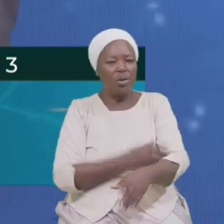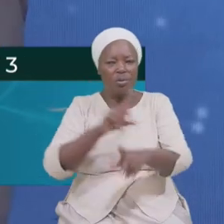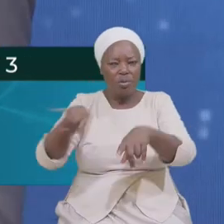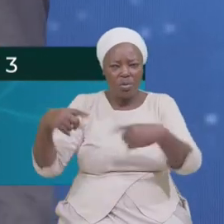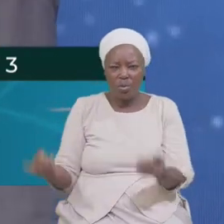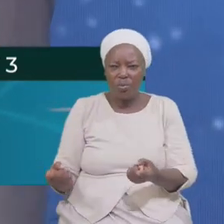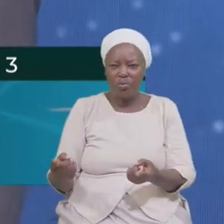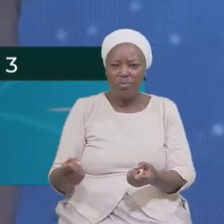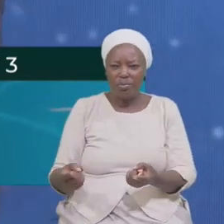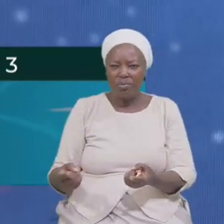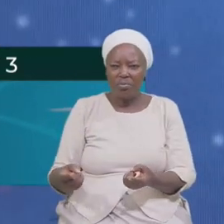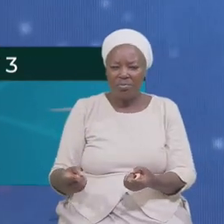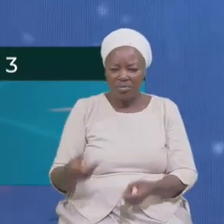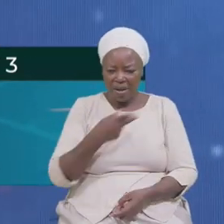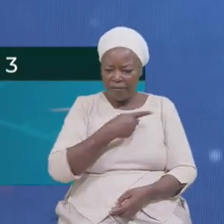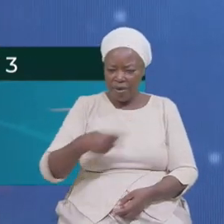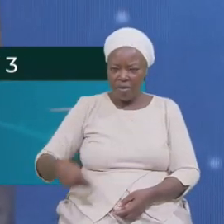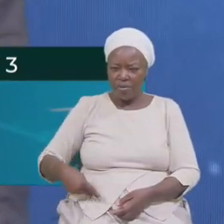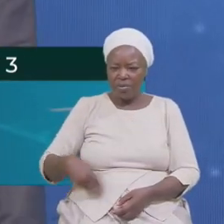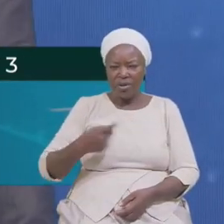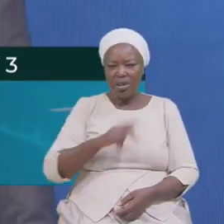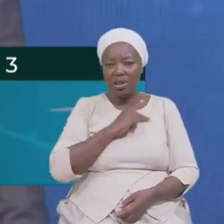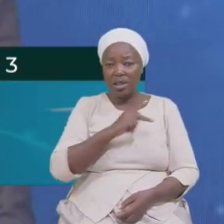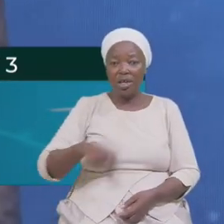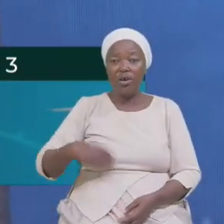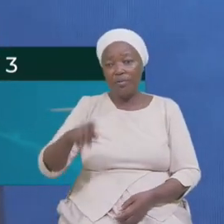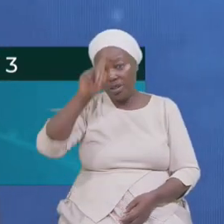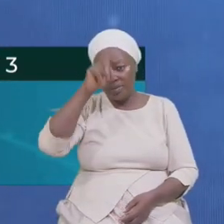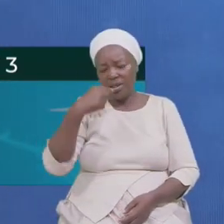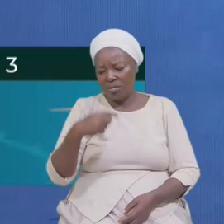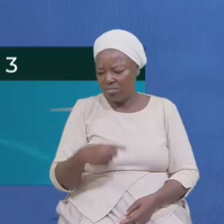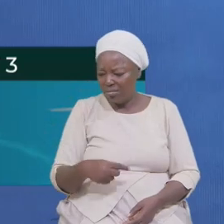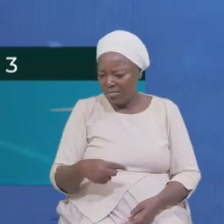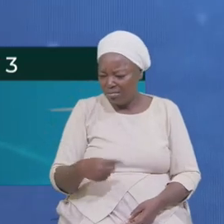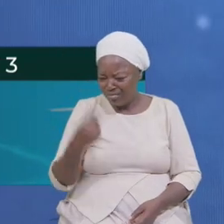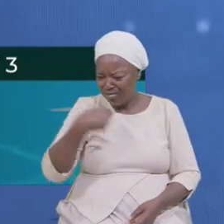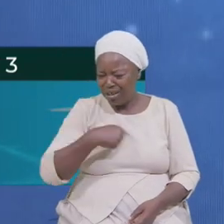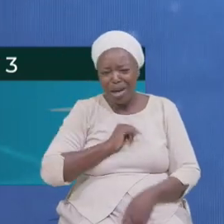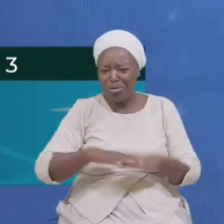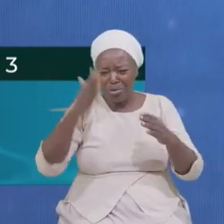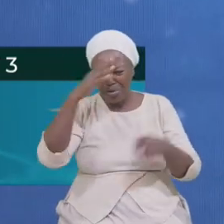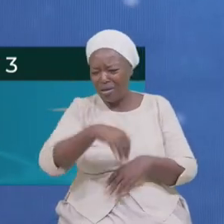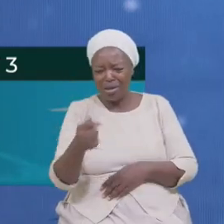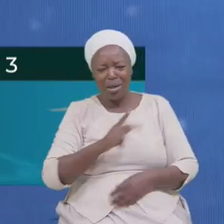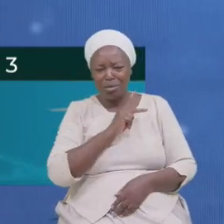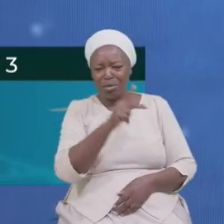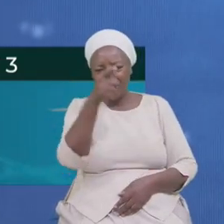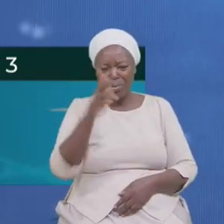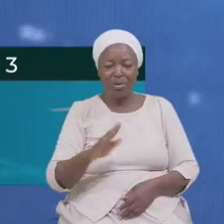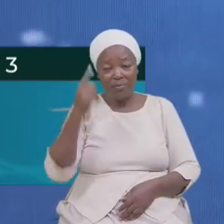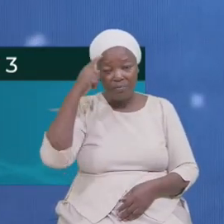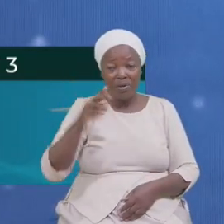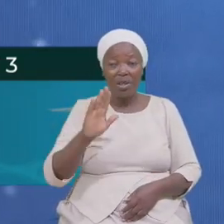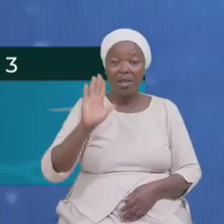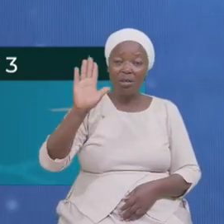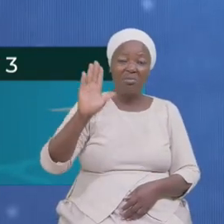Pharaoh said, I don't know that kind of God. For him, there's no God. For him, there's no God that will